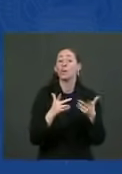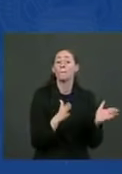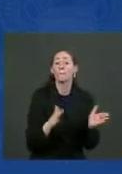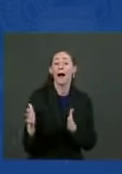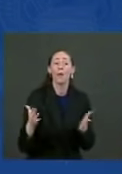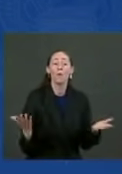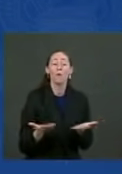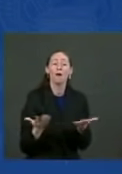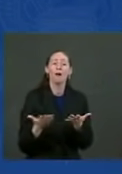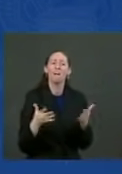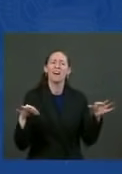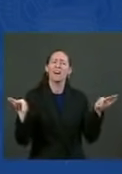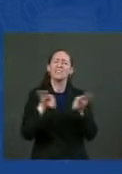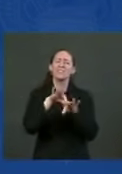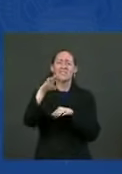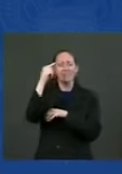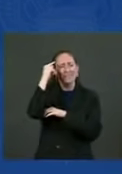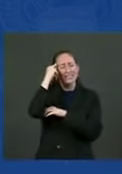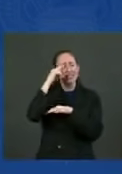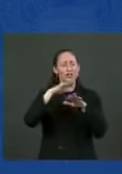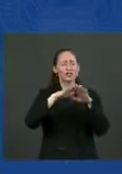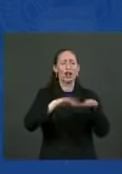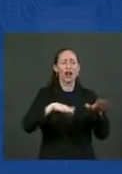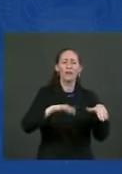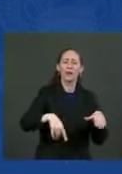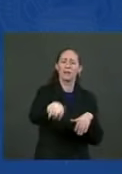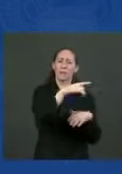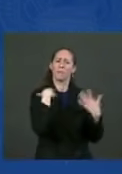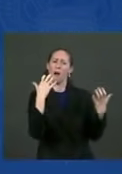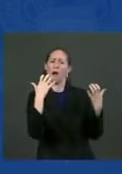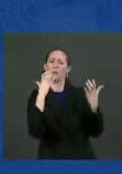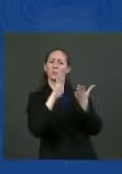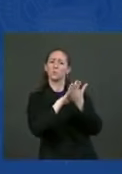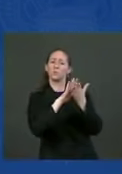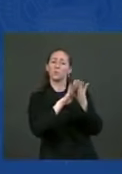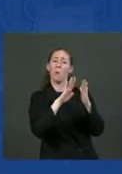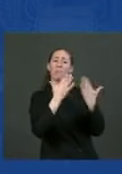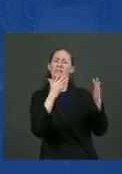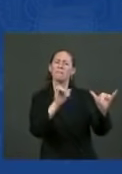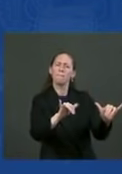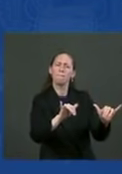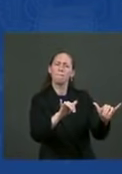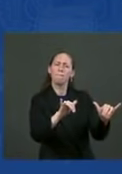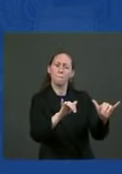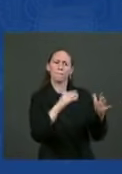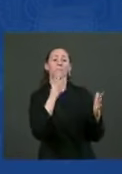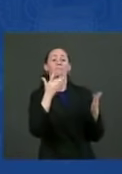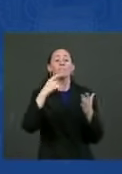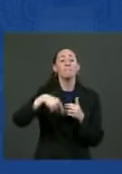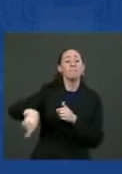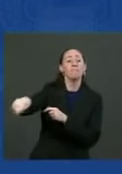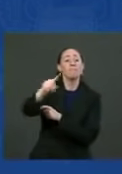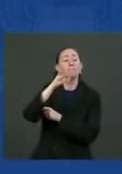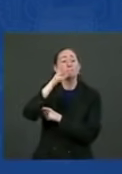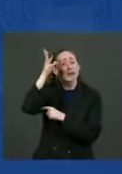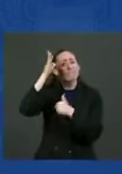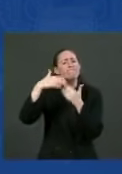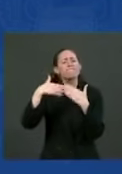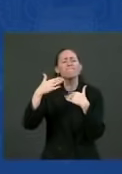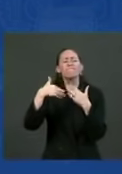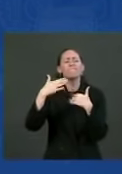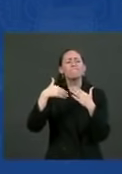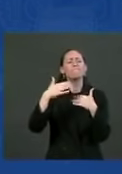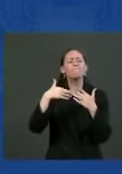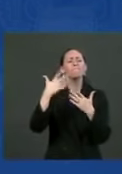keeping our children safe and our schools open. For any parent, it doesn't matter how low the risk of